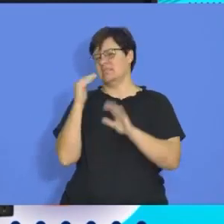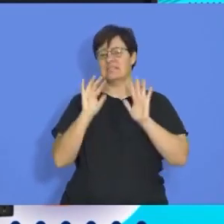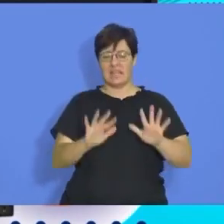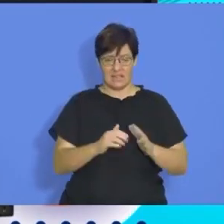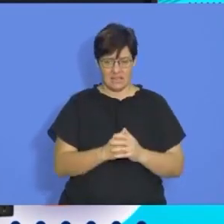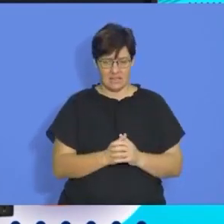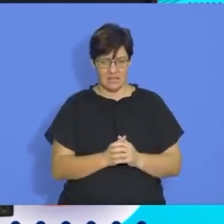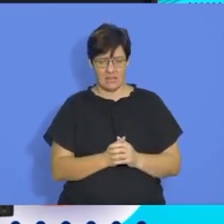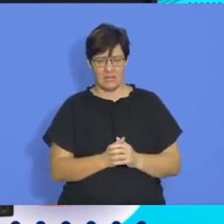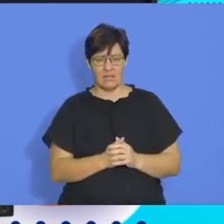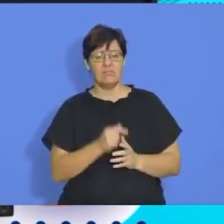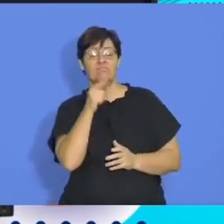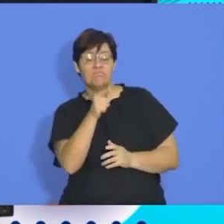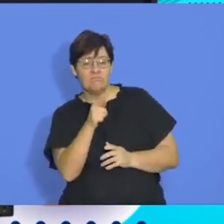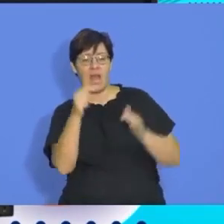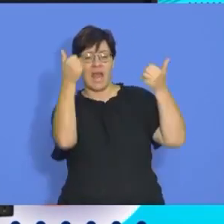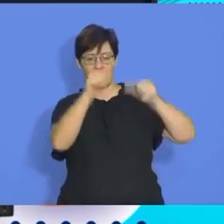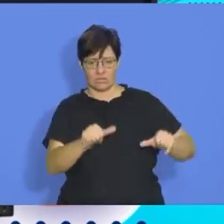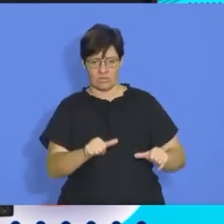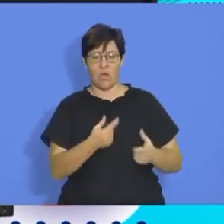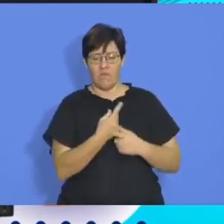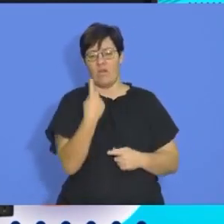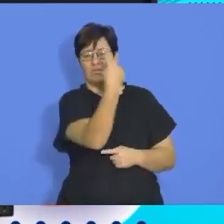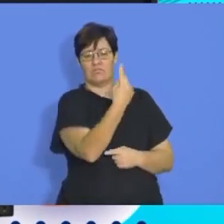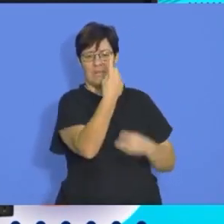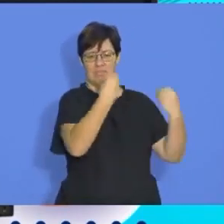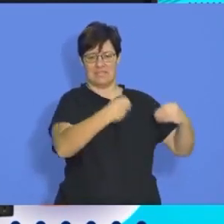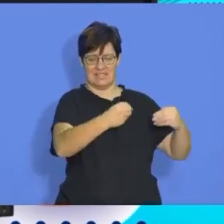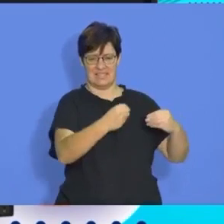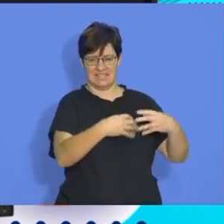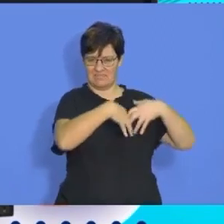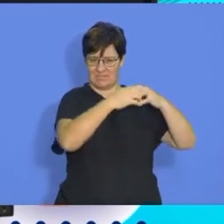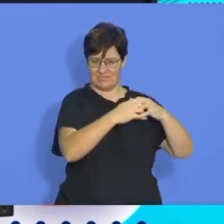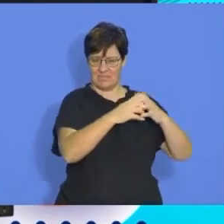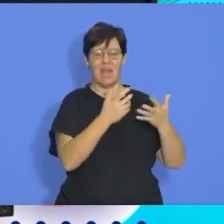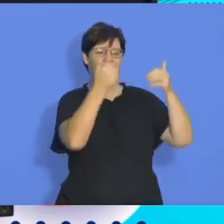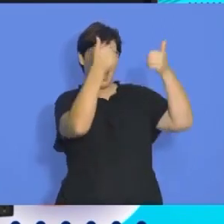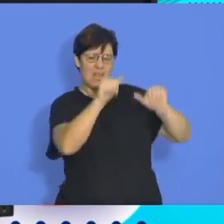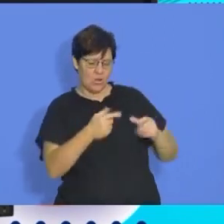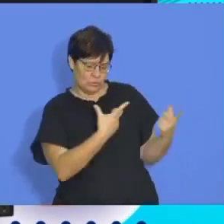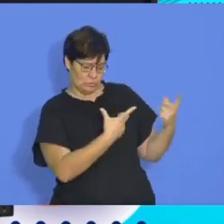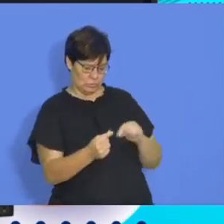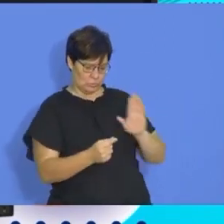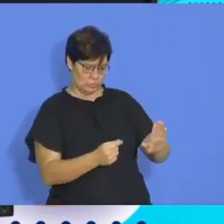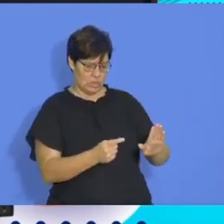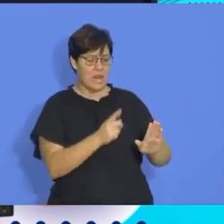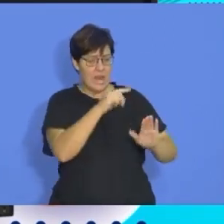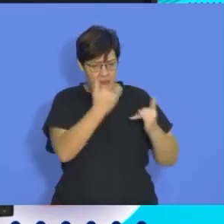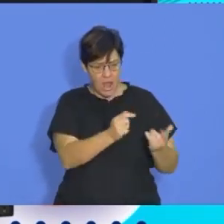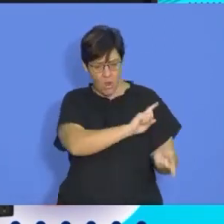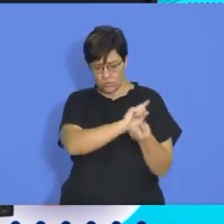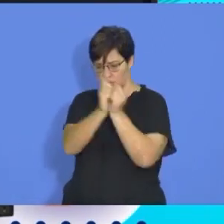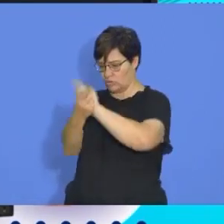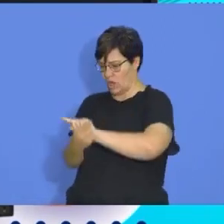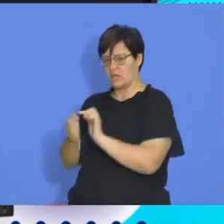accounting, where you were the accountants of a sole trader, how is the accounting process now going to change now